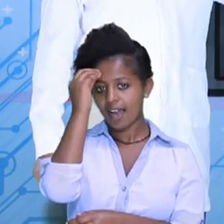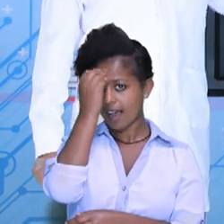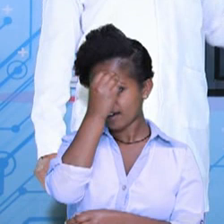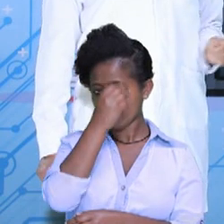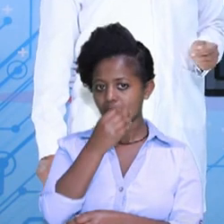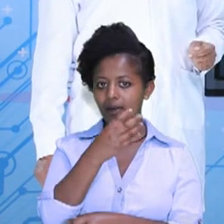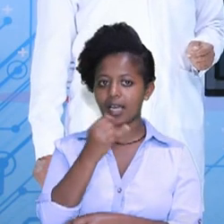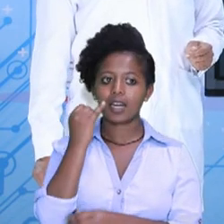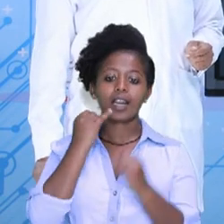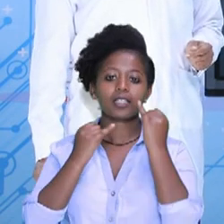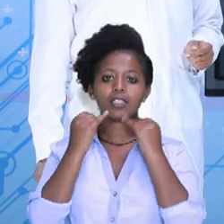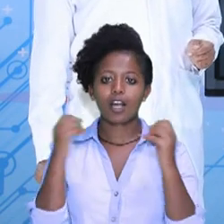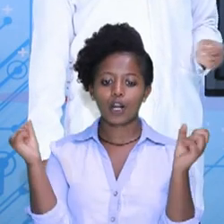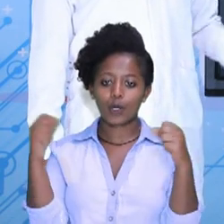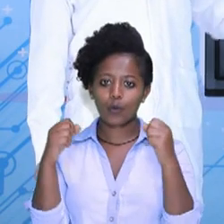Arab-Israel conflict,